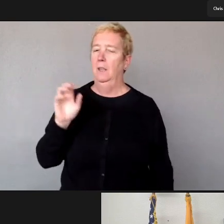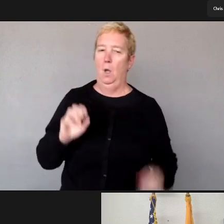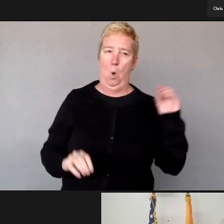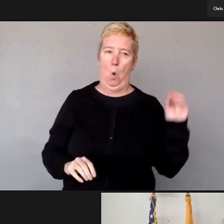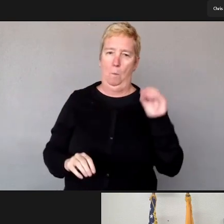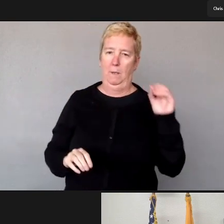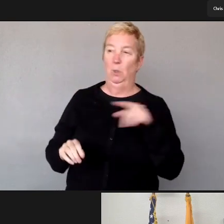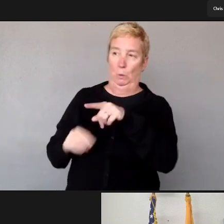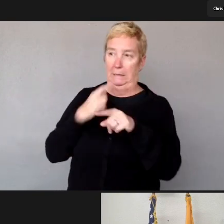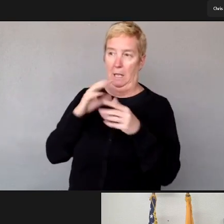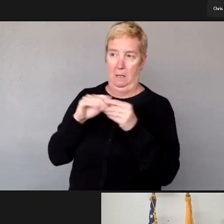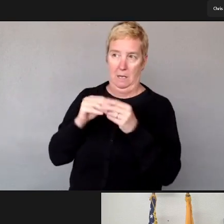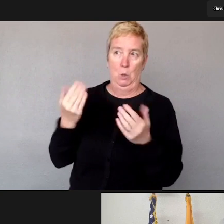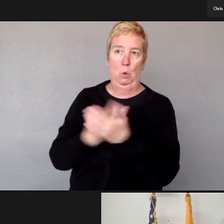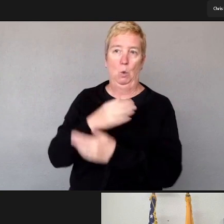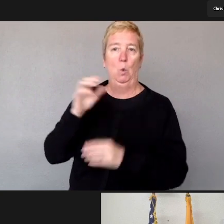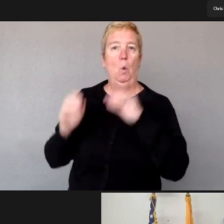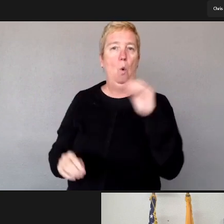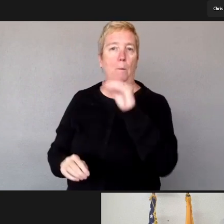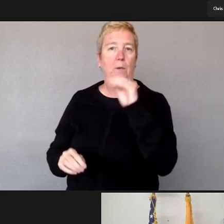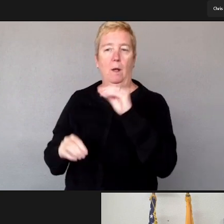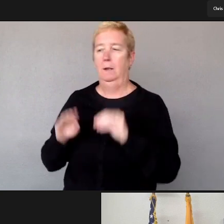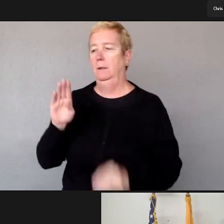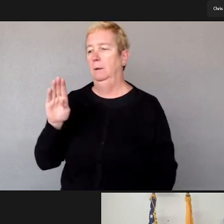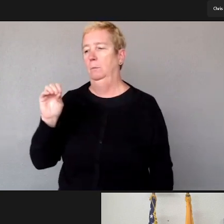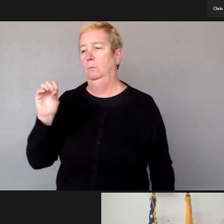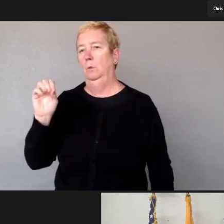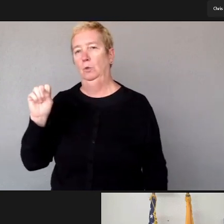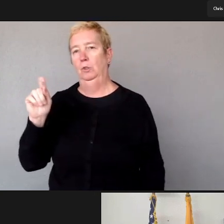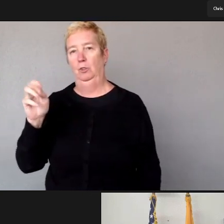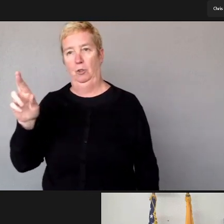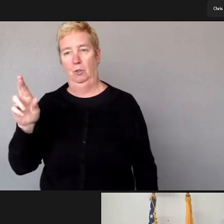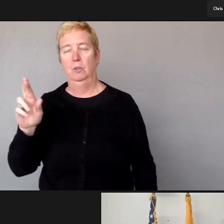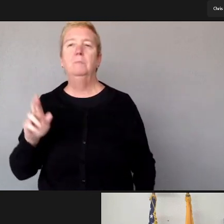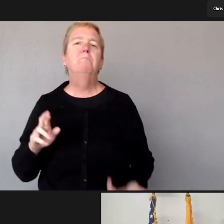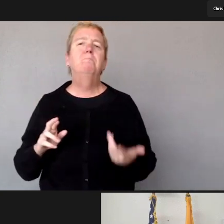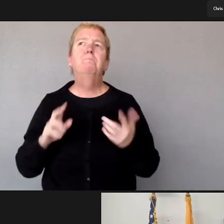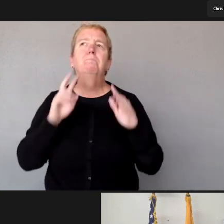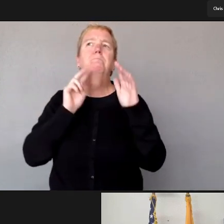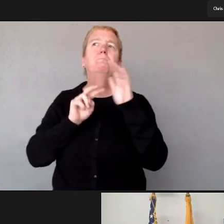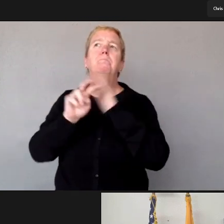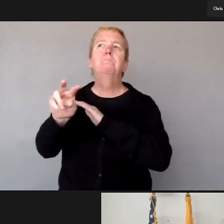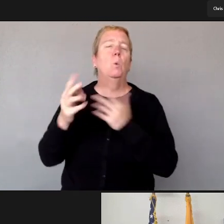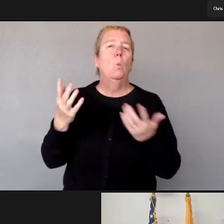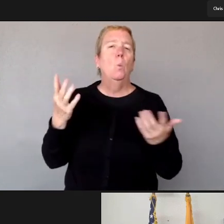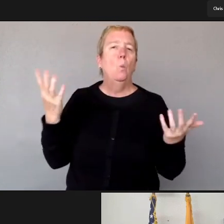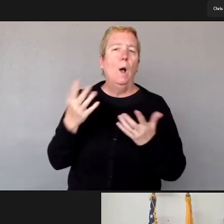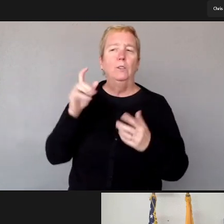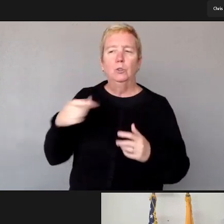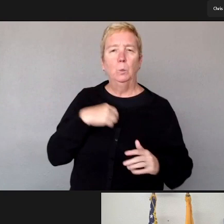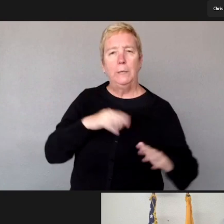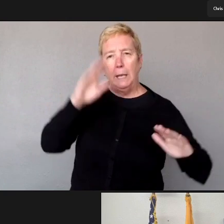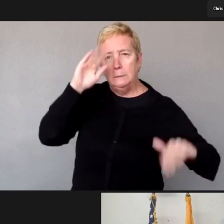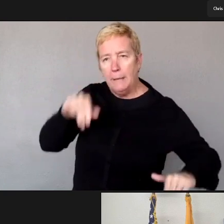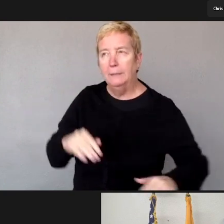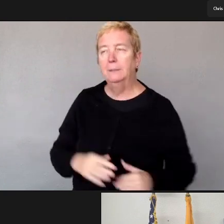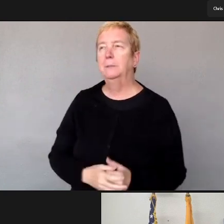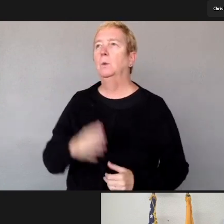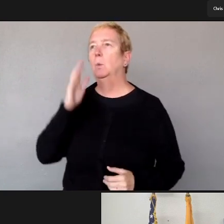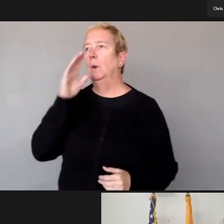And I just wanted to see if perhaps you could forecast what you think we should expect. See, will there be